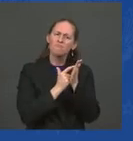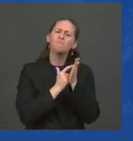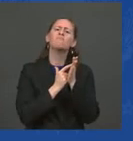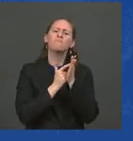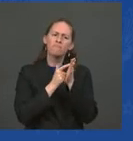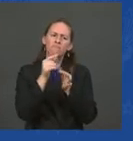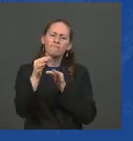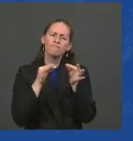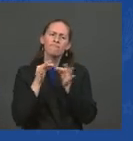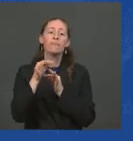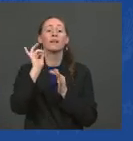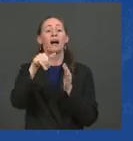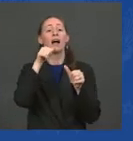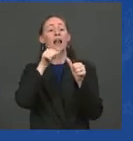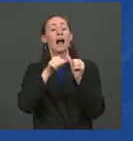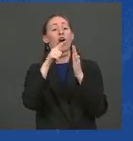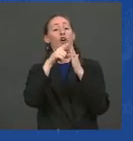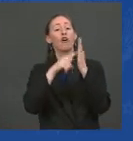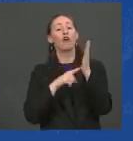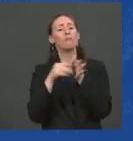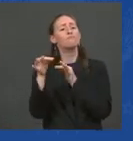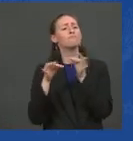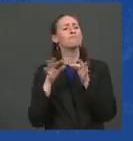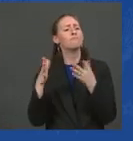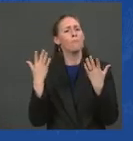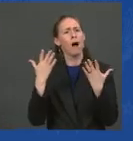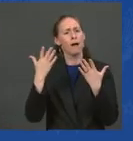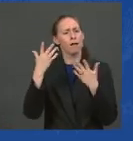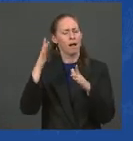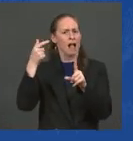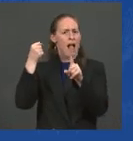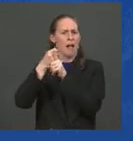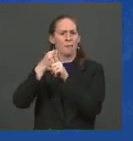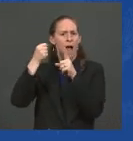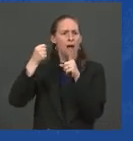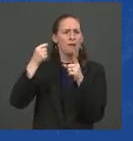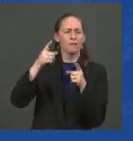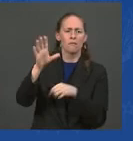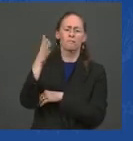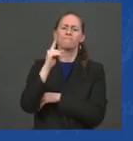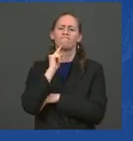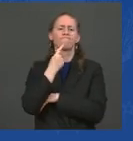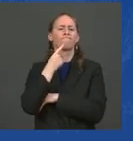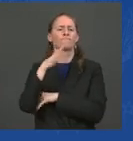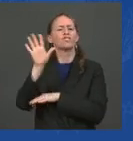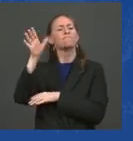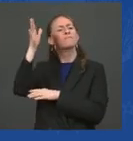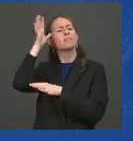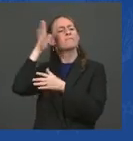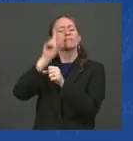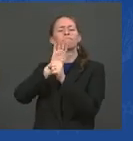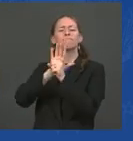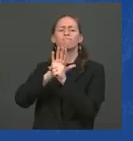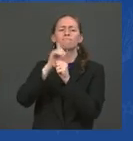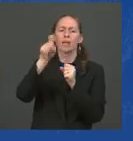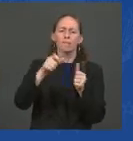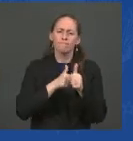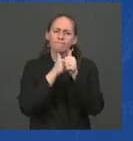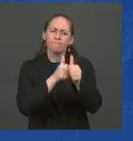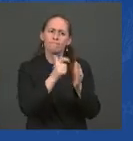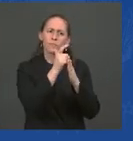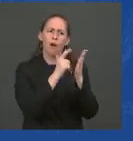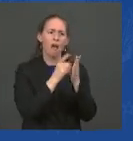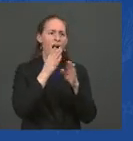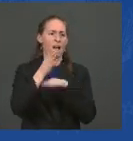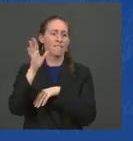impact that Nuremberg had on my father and his deep commitment to human rights and the rule of law throughout his public life. Let me